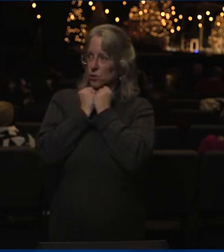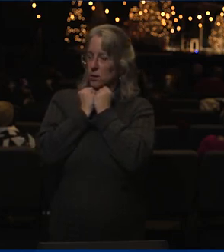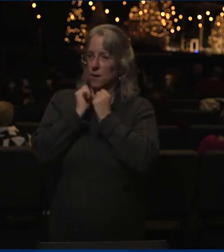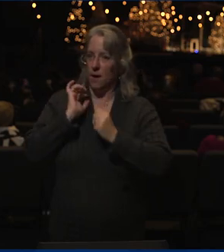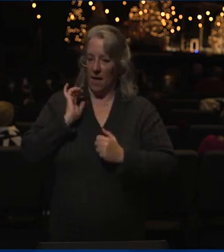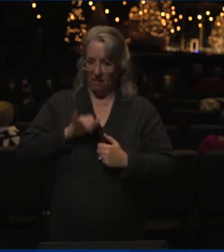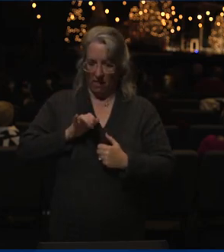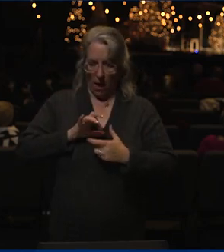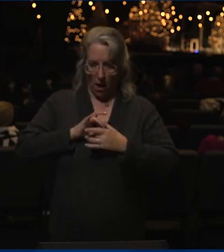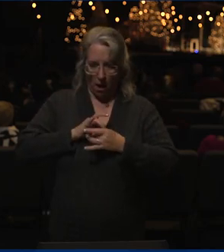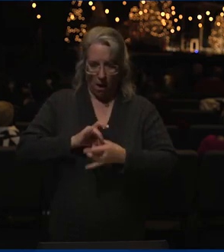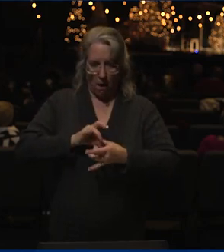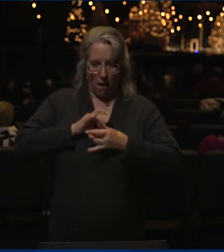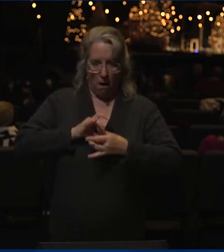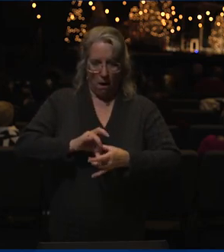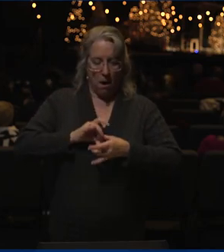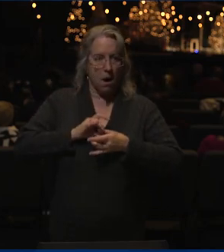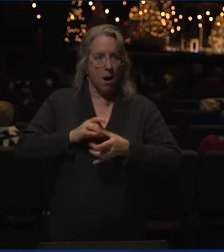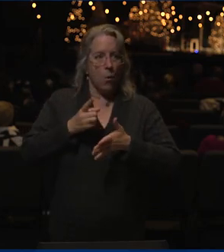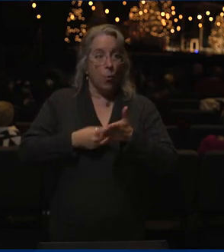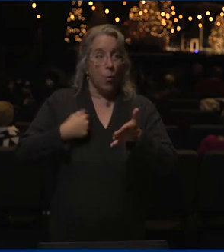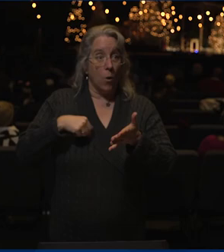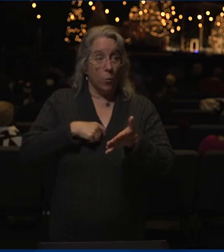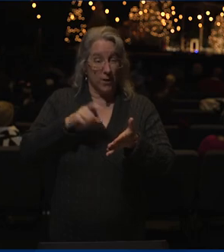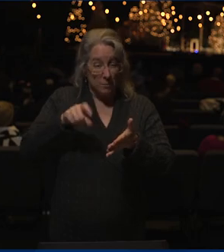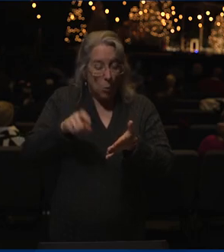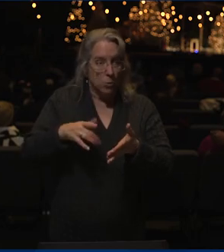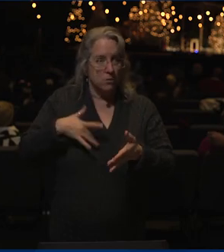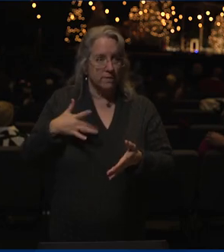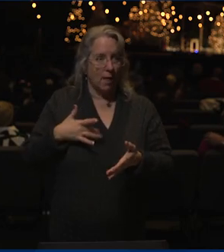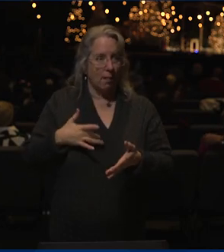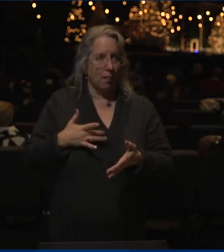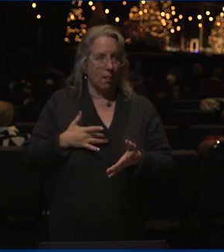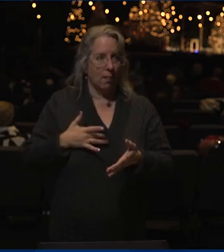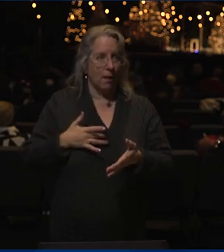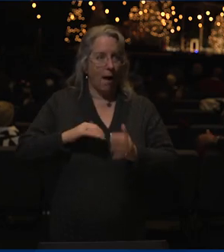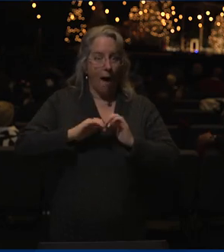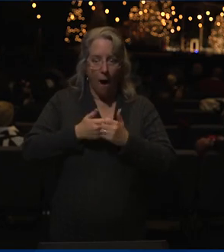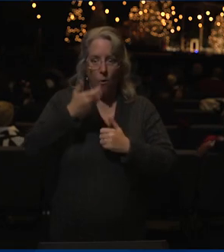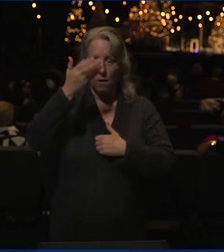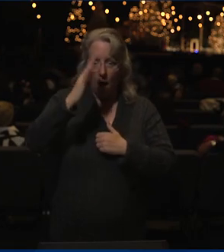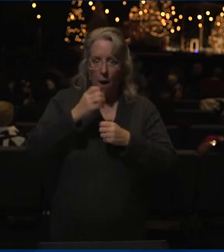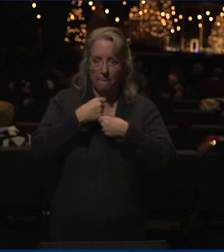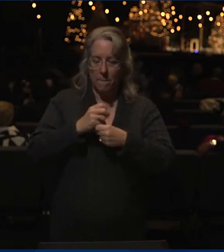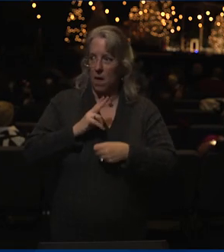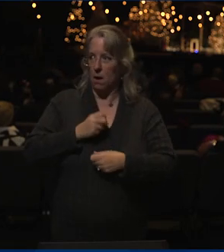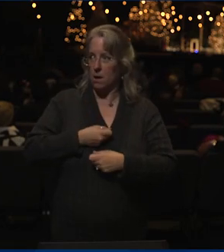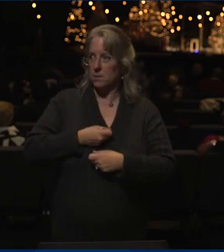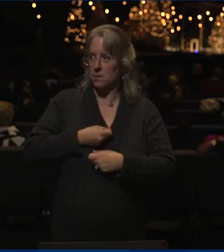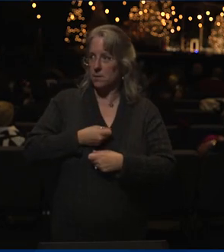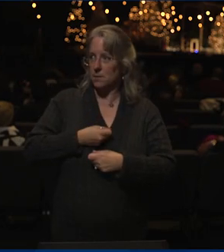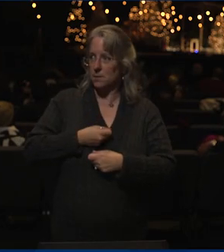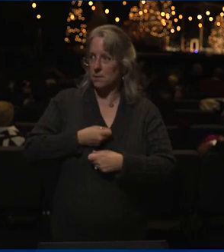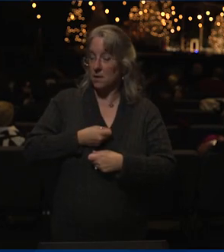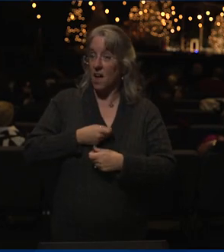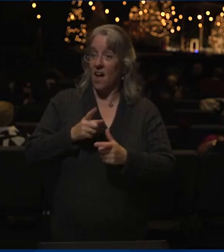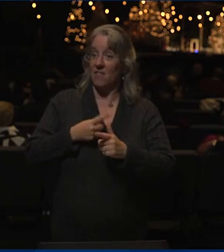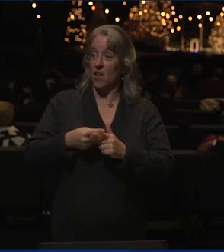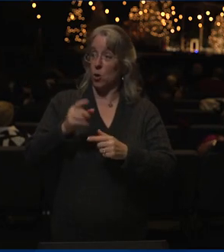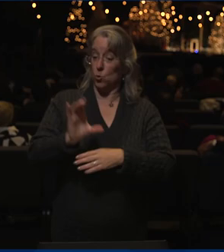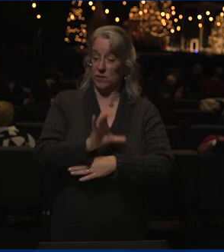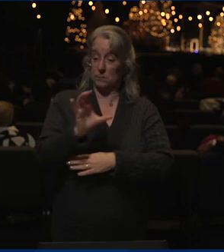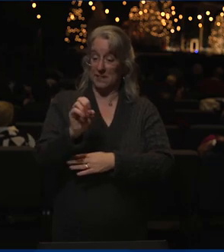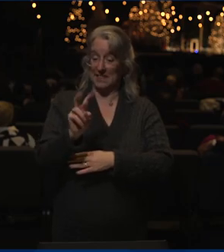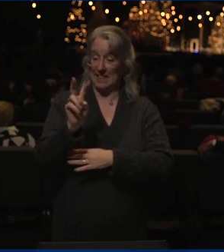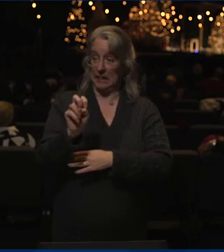self that we were meant to feel, the thing that God made us for. And that on Christmas Eve, what we are